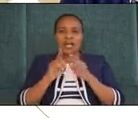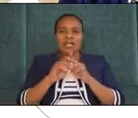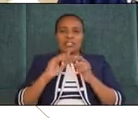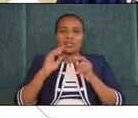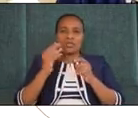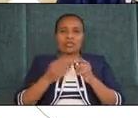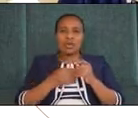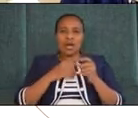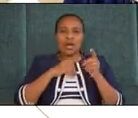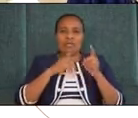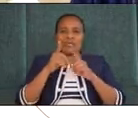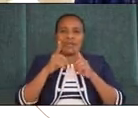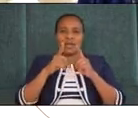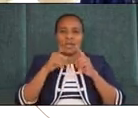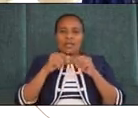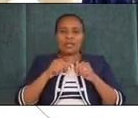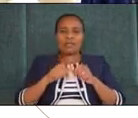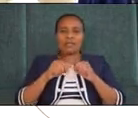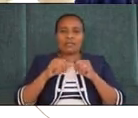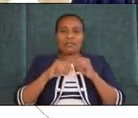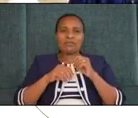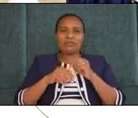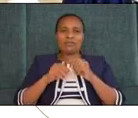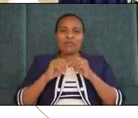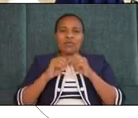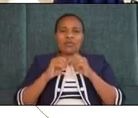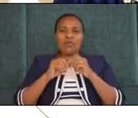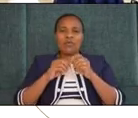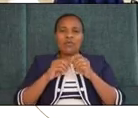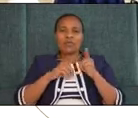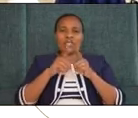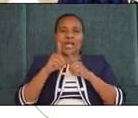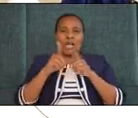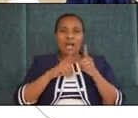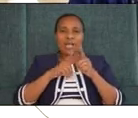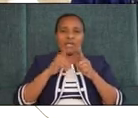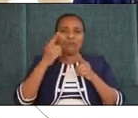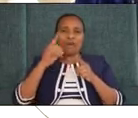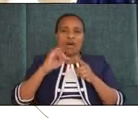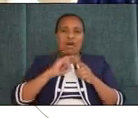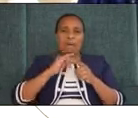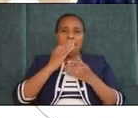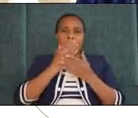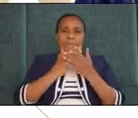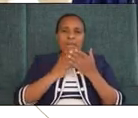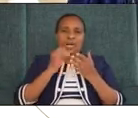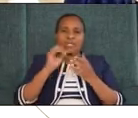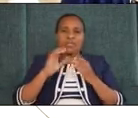Jesus as we travel this sword.